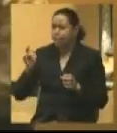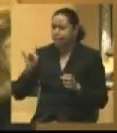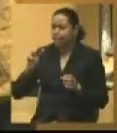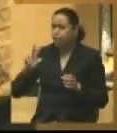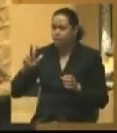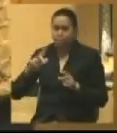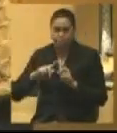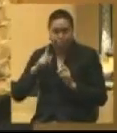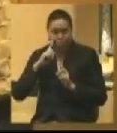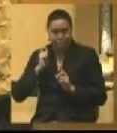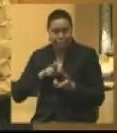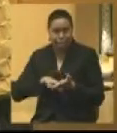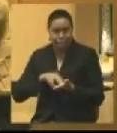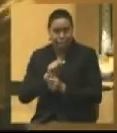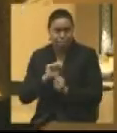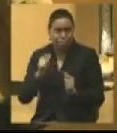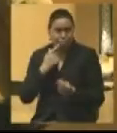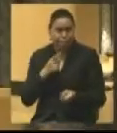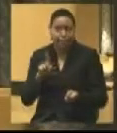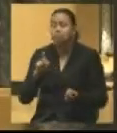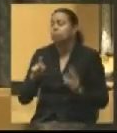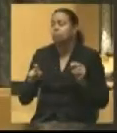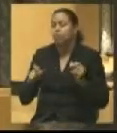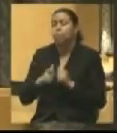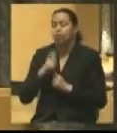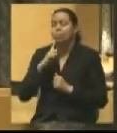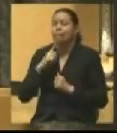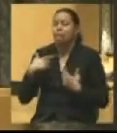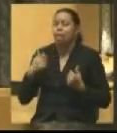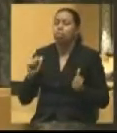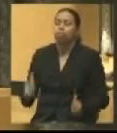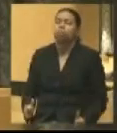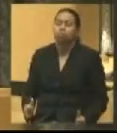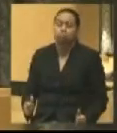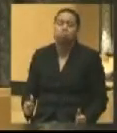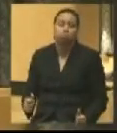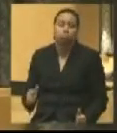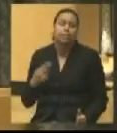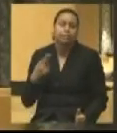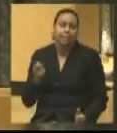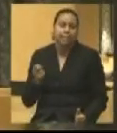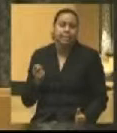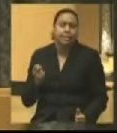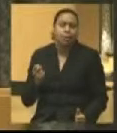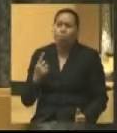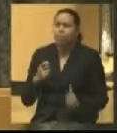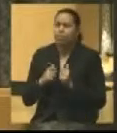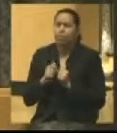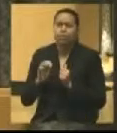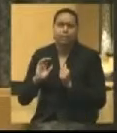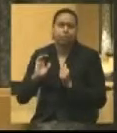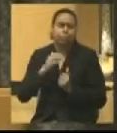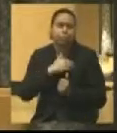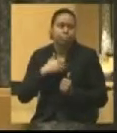1863, but was it because of No, him? I think he did mostly for health reasons. Okay. He was one of the most conservative